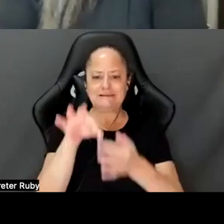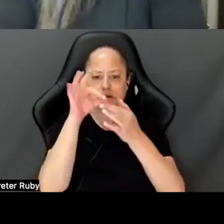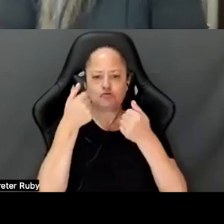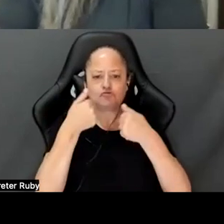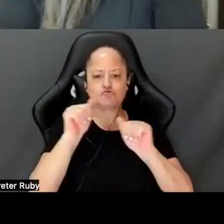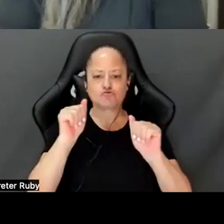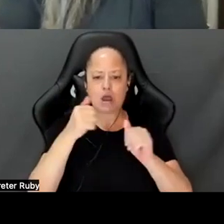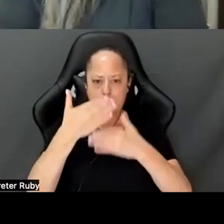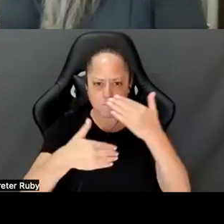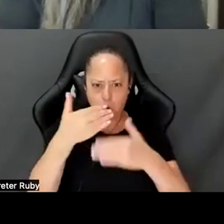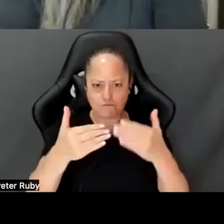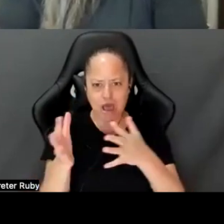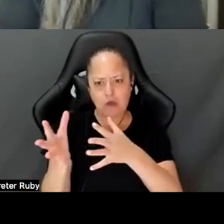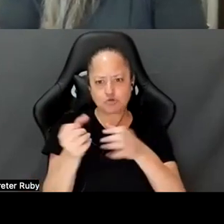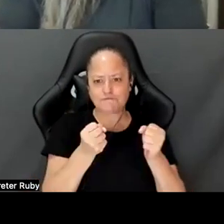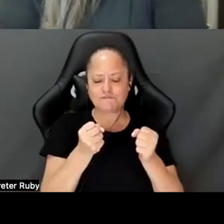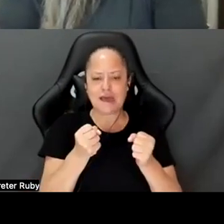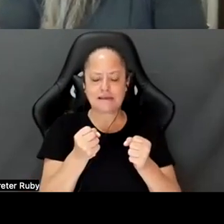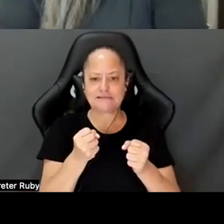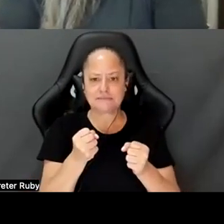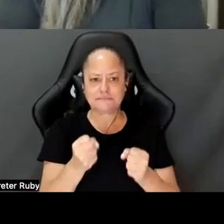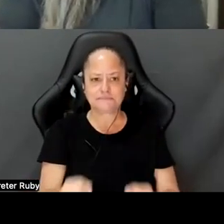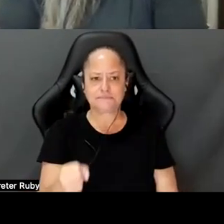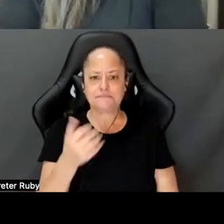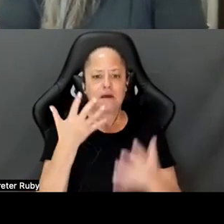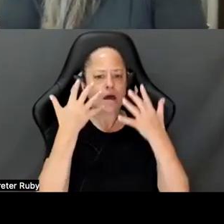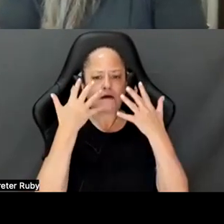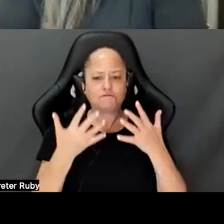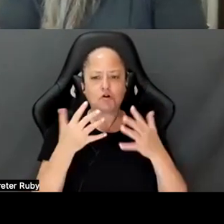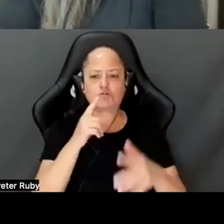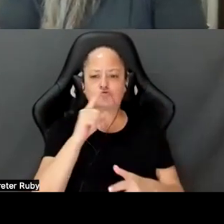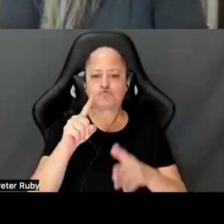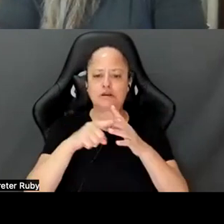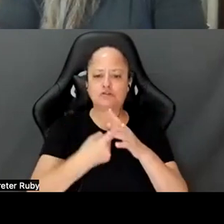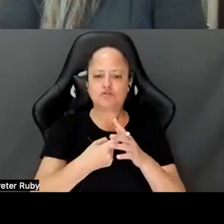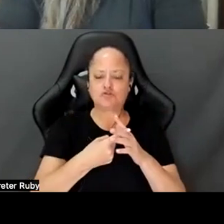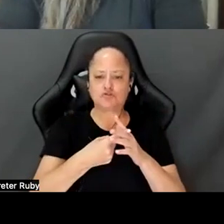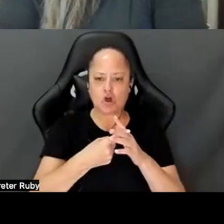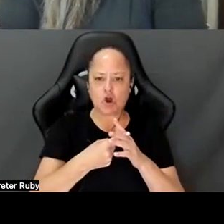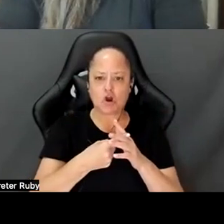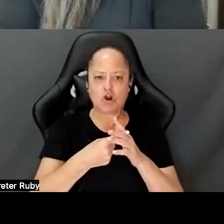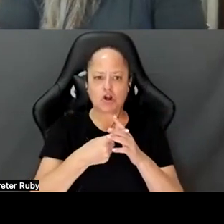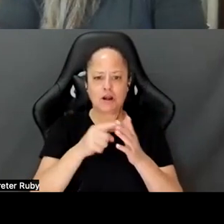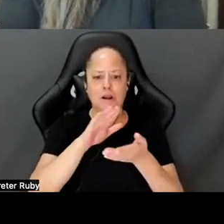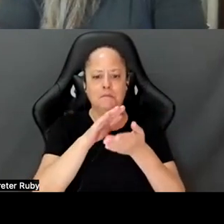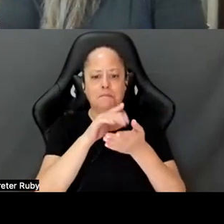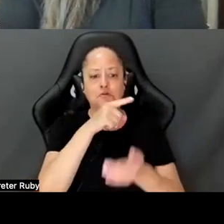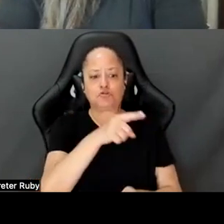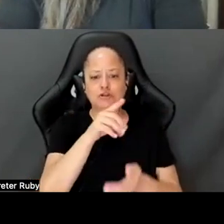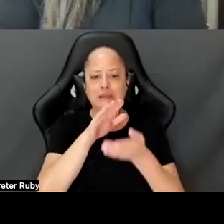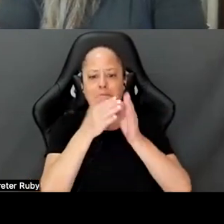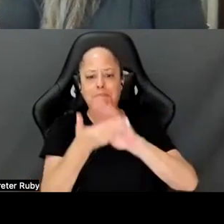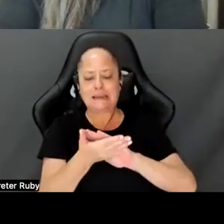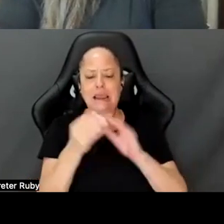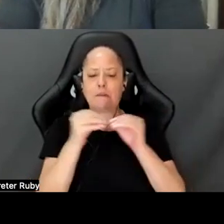along too fast thing. But unfortunately, it really started to turn after she became more disabled. Her chronic